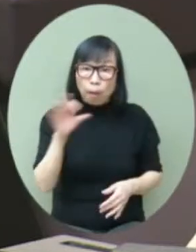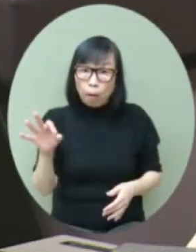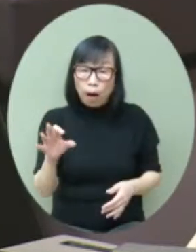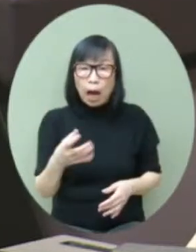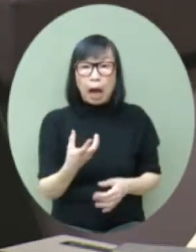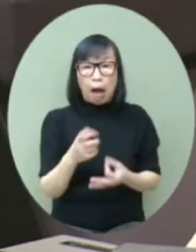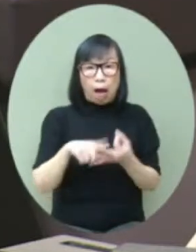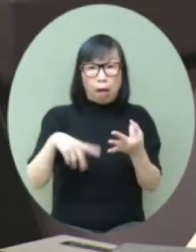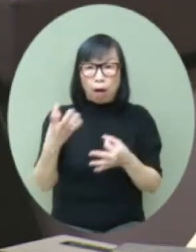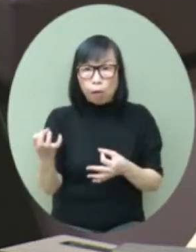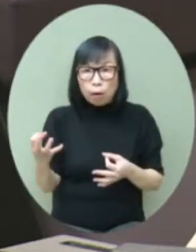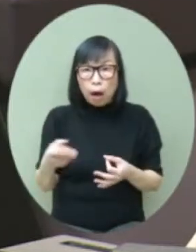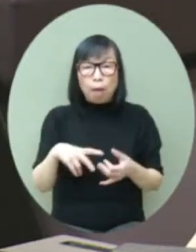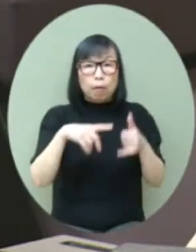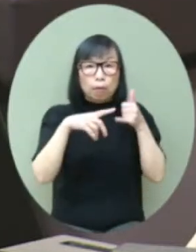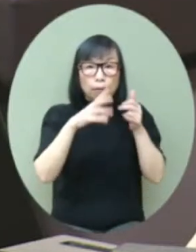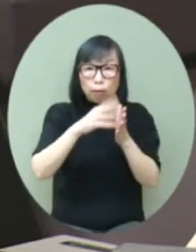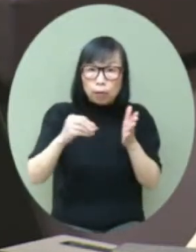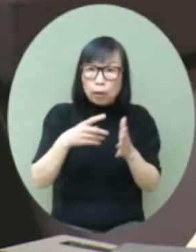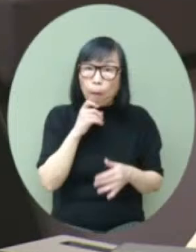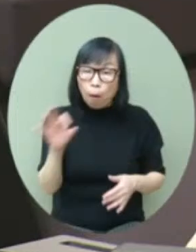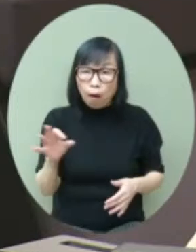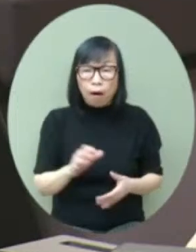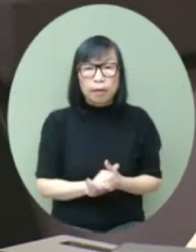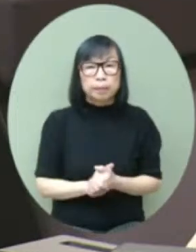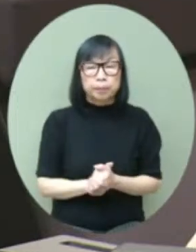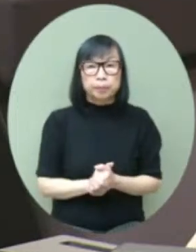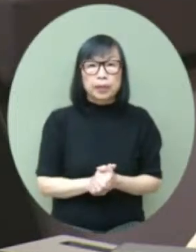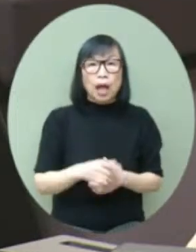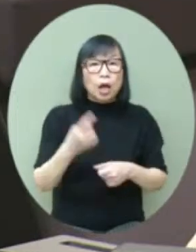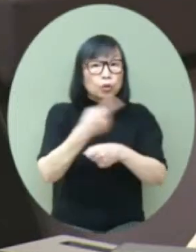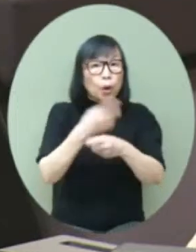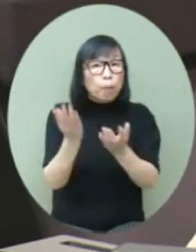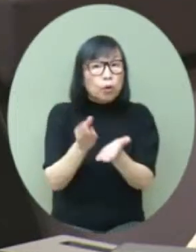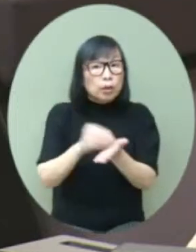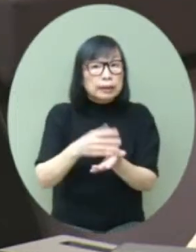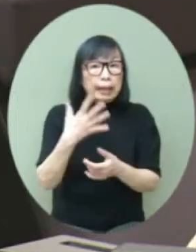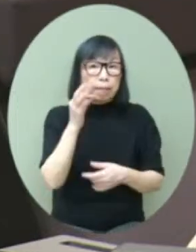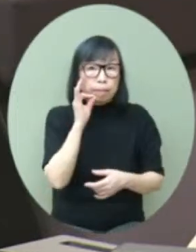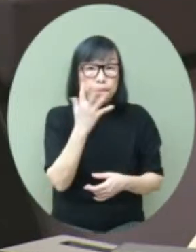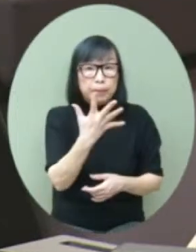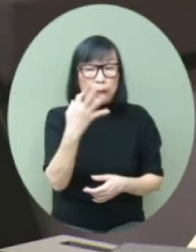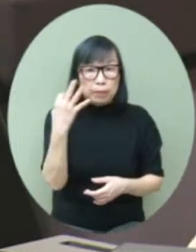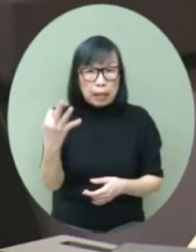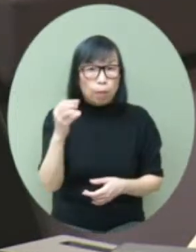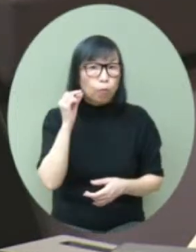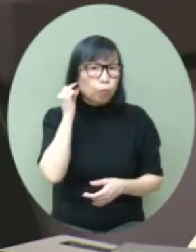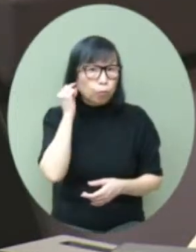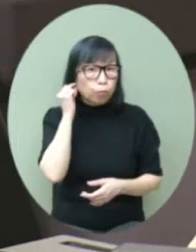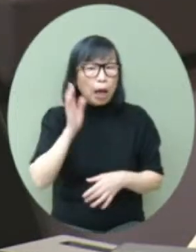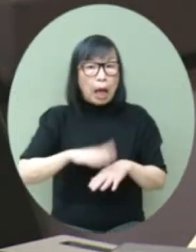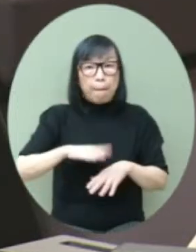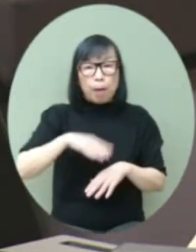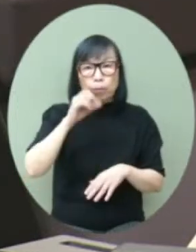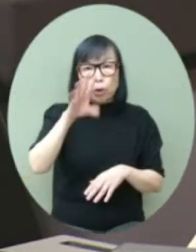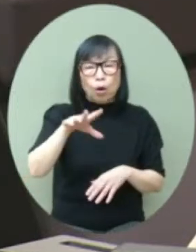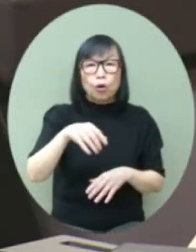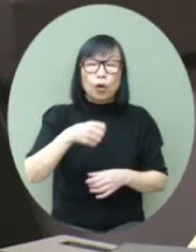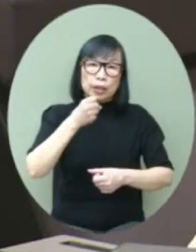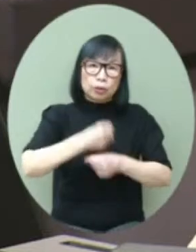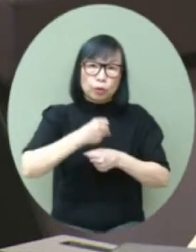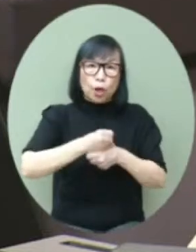people, scan the Leave Home Safe app, like Mr. Au Kawang? For the 53-year-old woman who